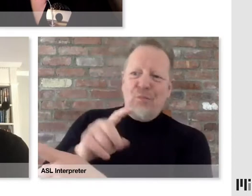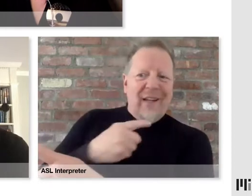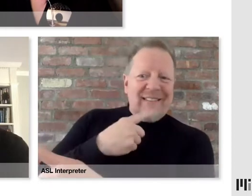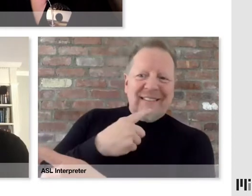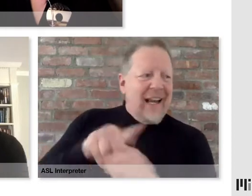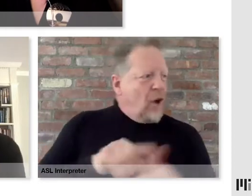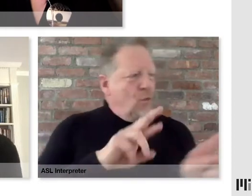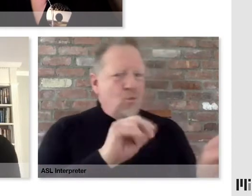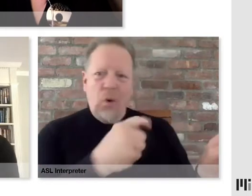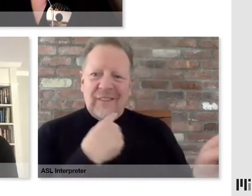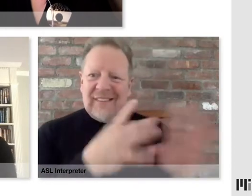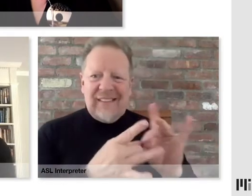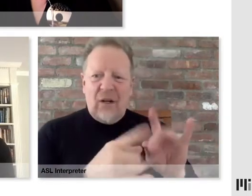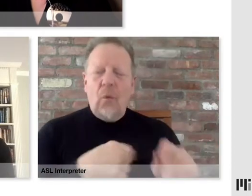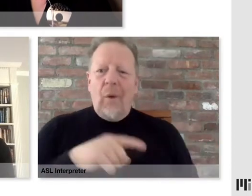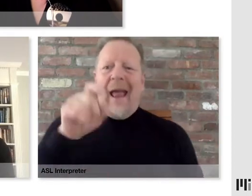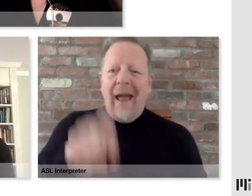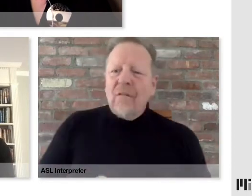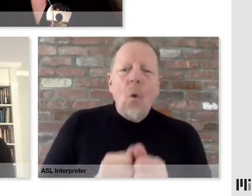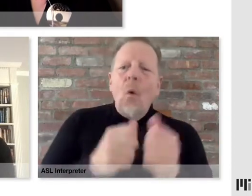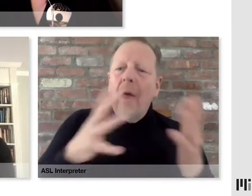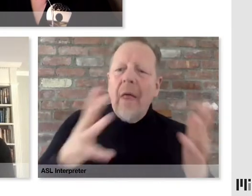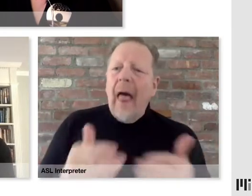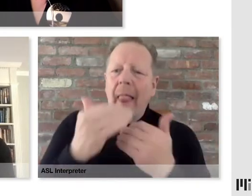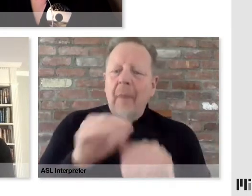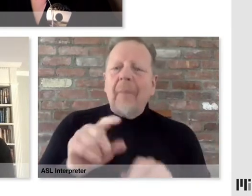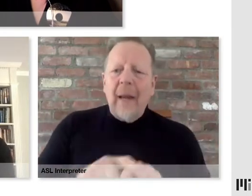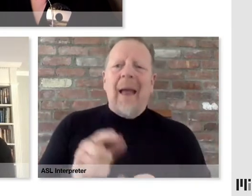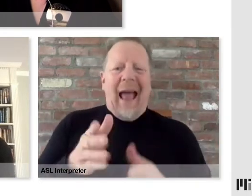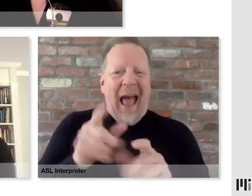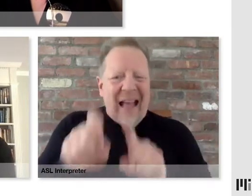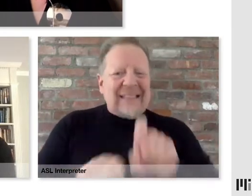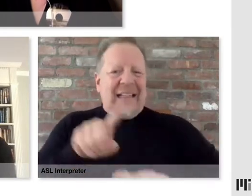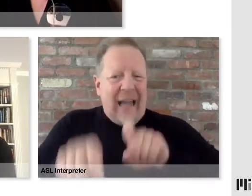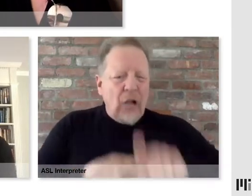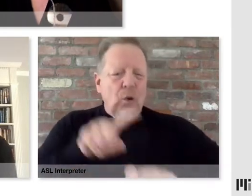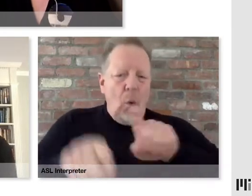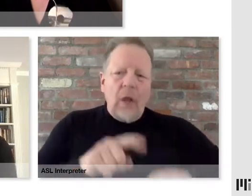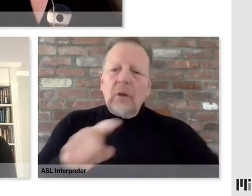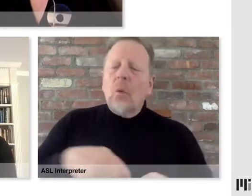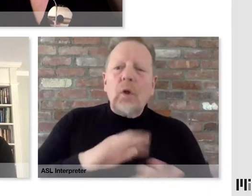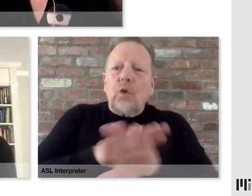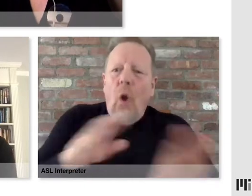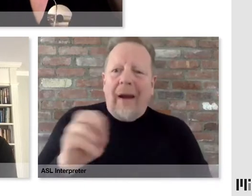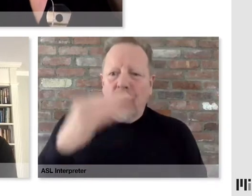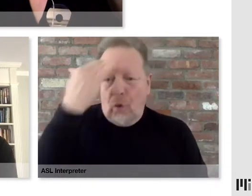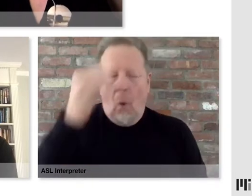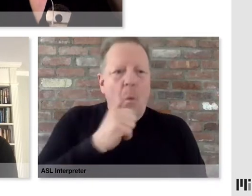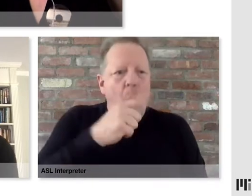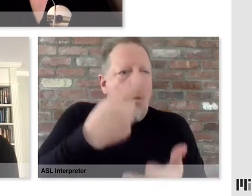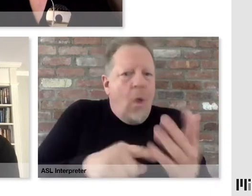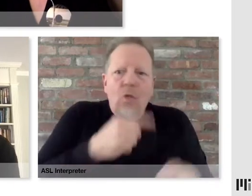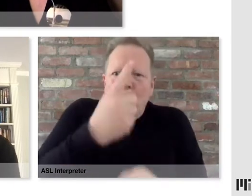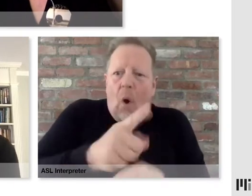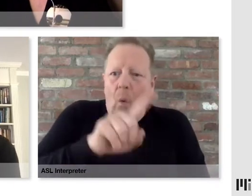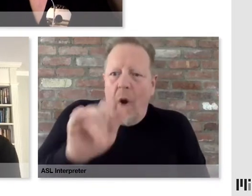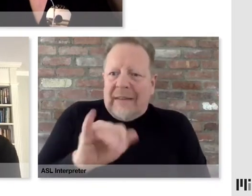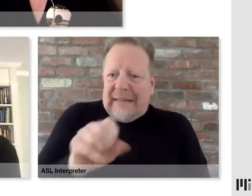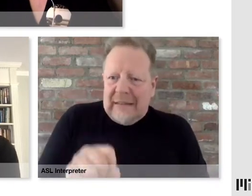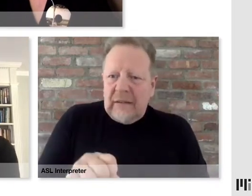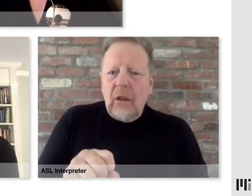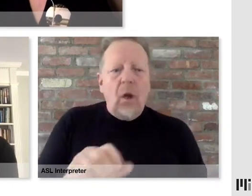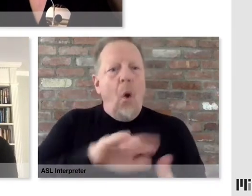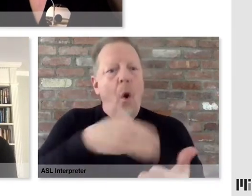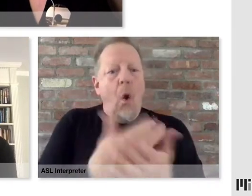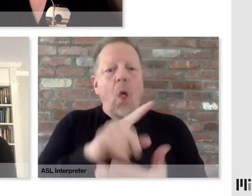out, we have to, without limit, keep asking questions because we don't even know what the right questions are and which all questions